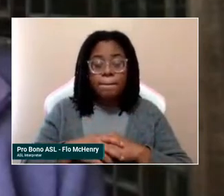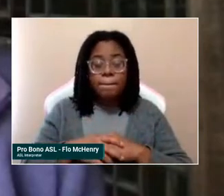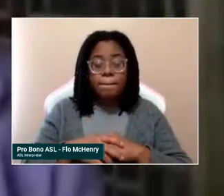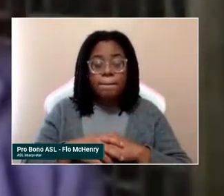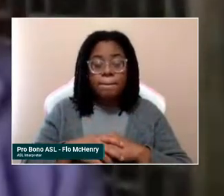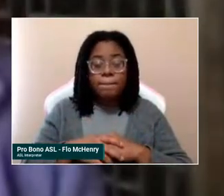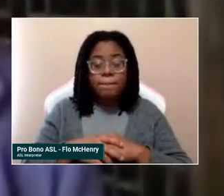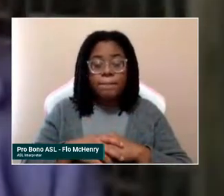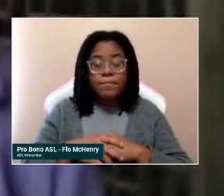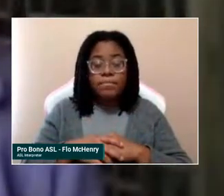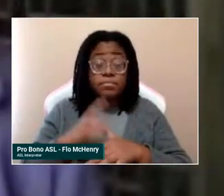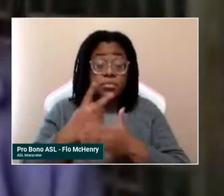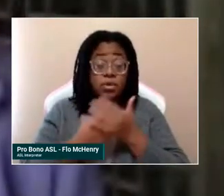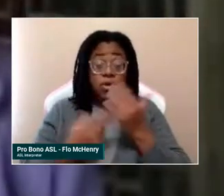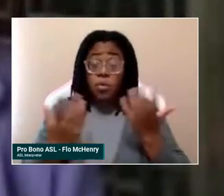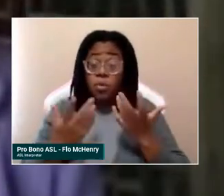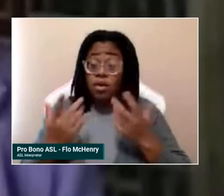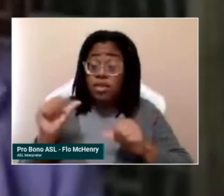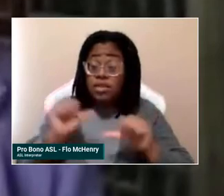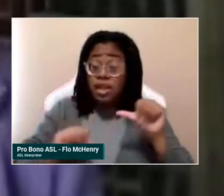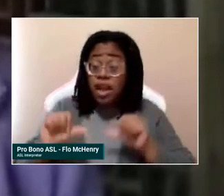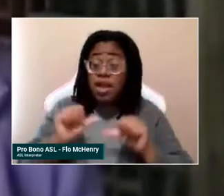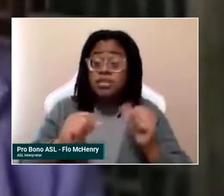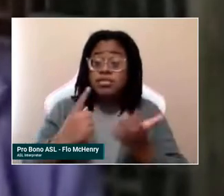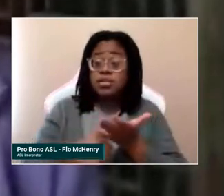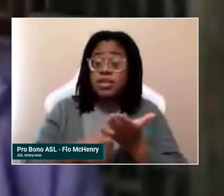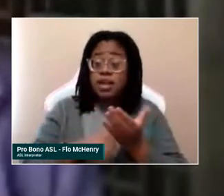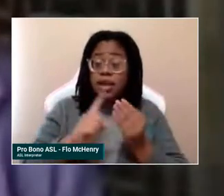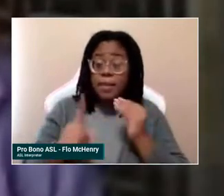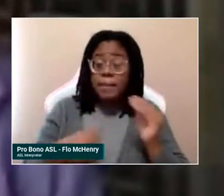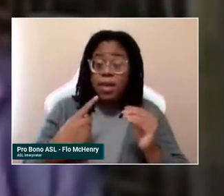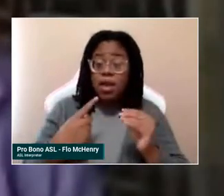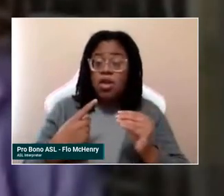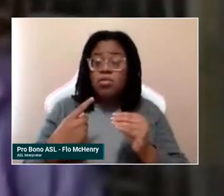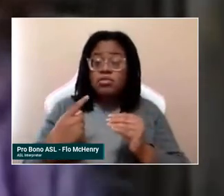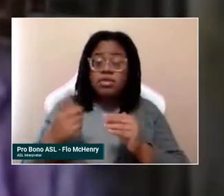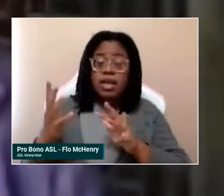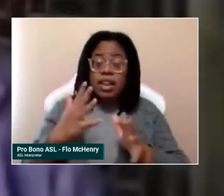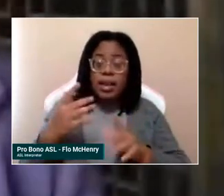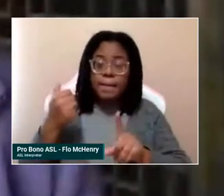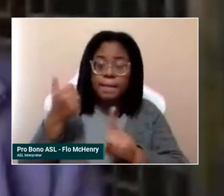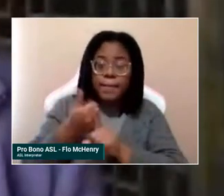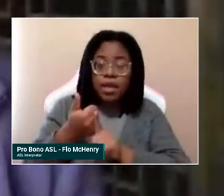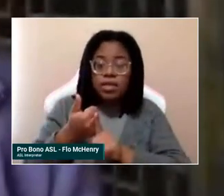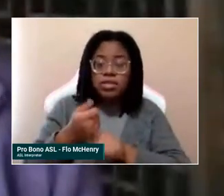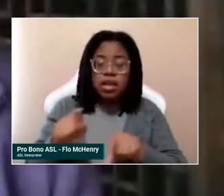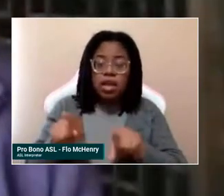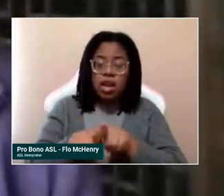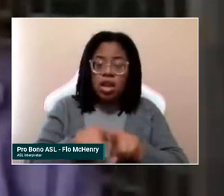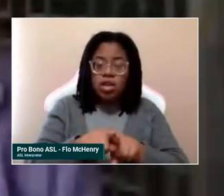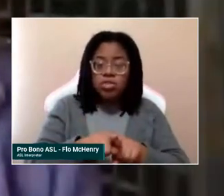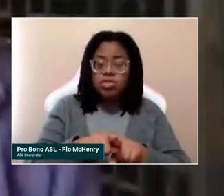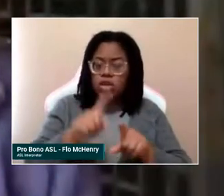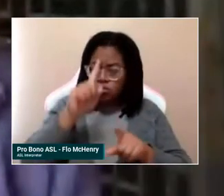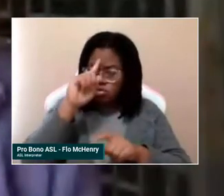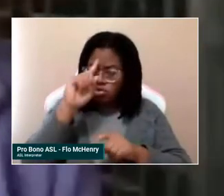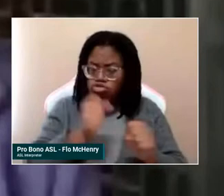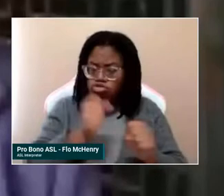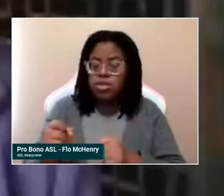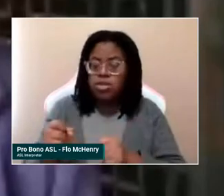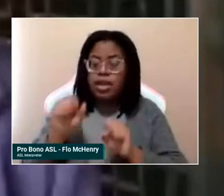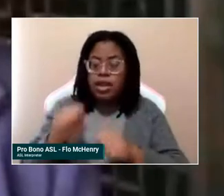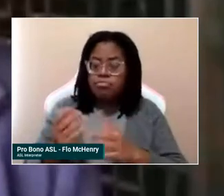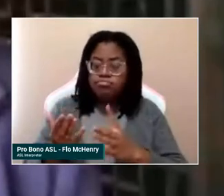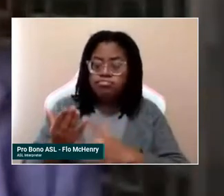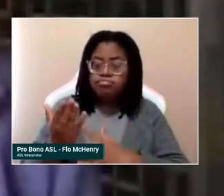about both what the science is telling us about climate impacts on our communities and landscapes, as well as strategies that can help us navigate these